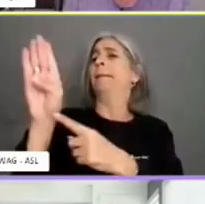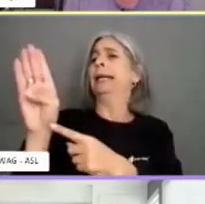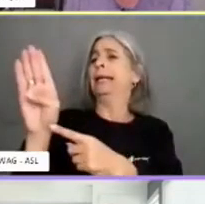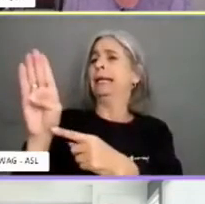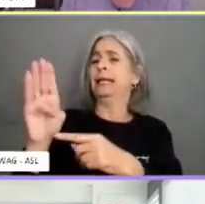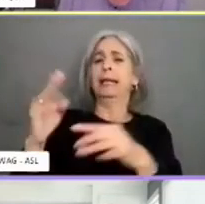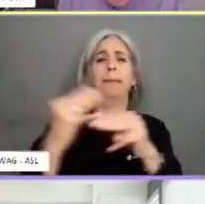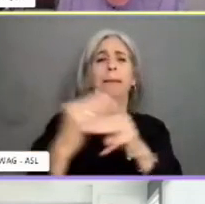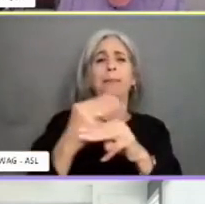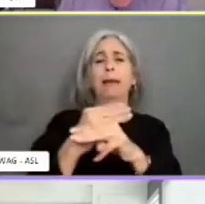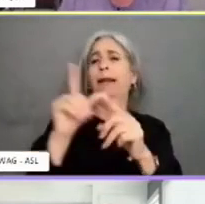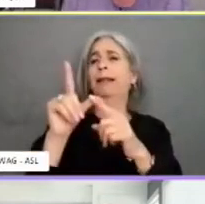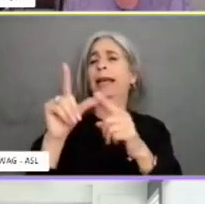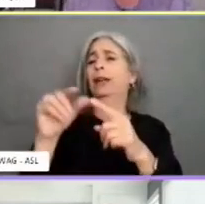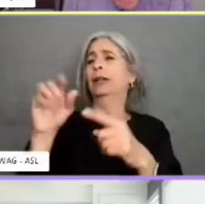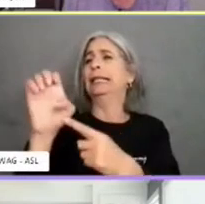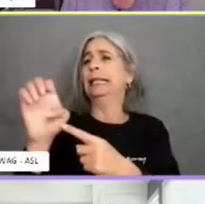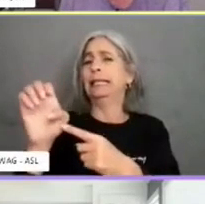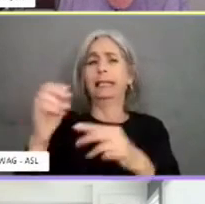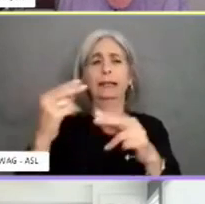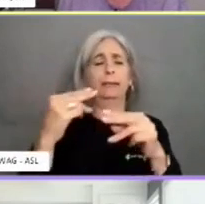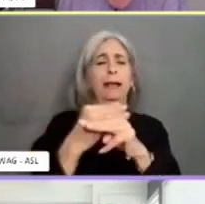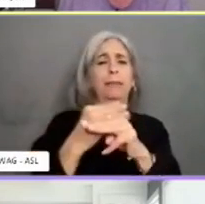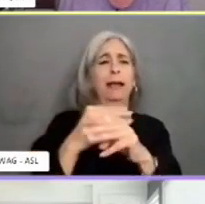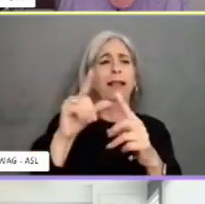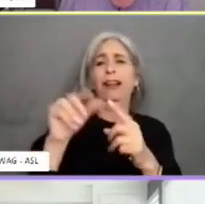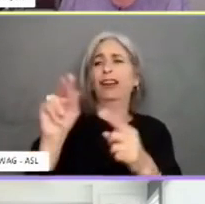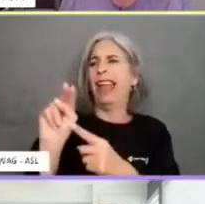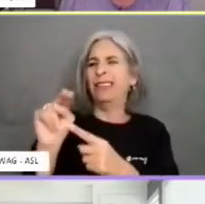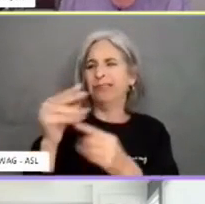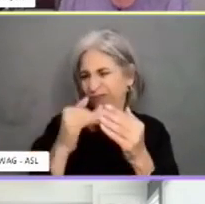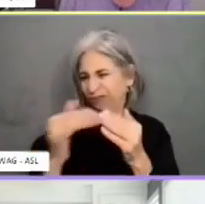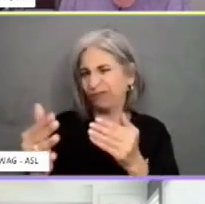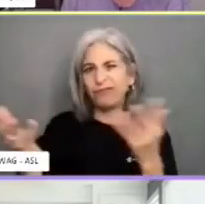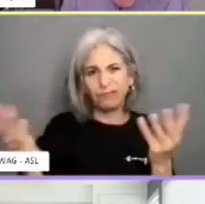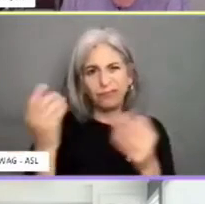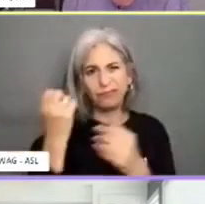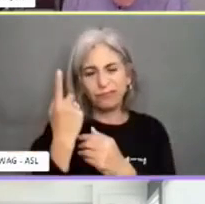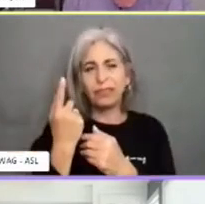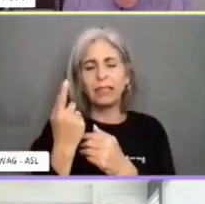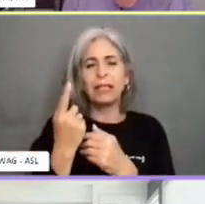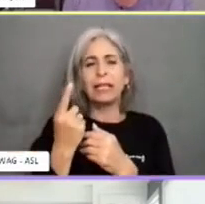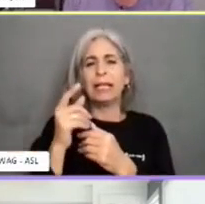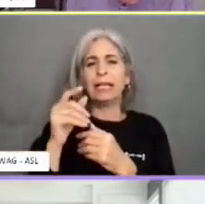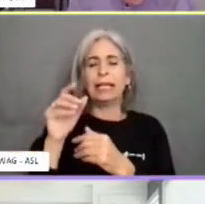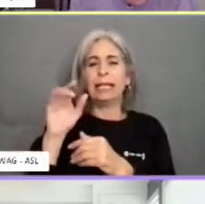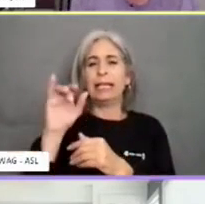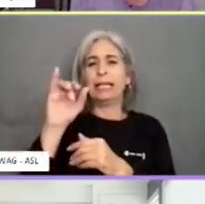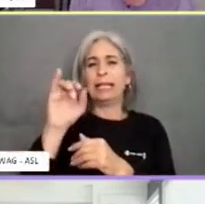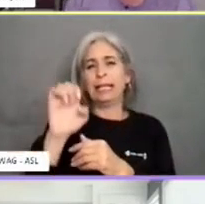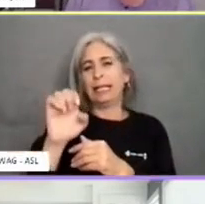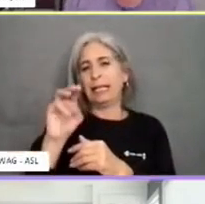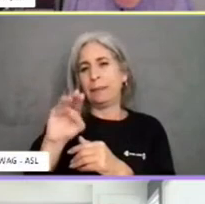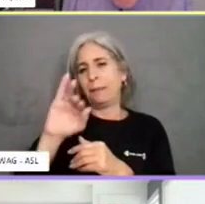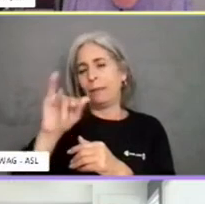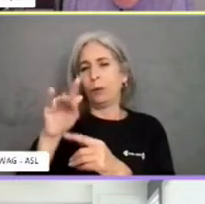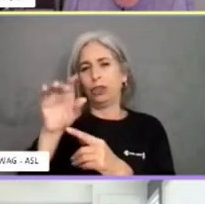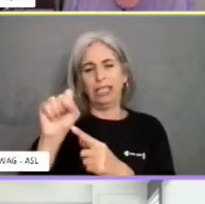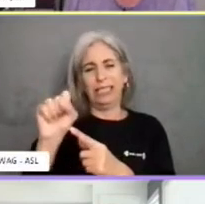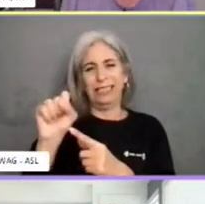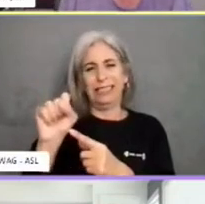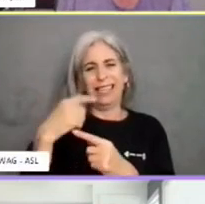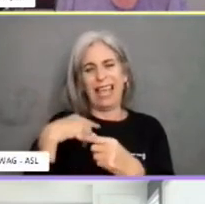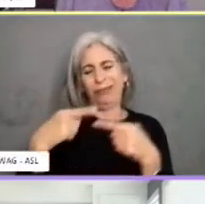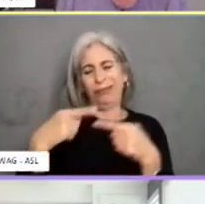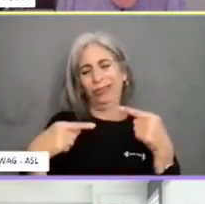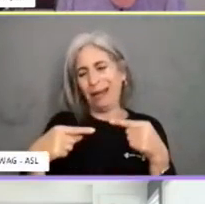letter E, mathematical letter N, and so forth. Emojis are I actually debated whether or not I should